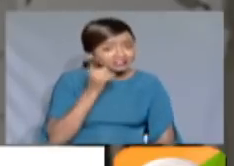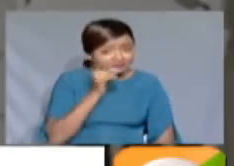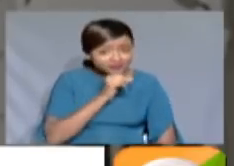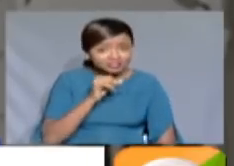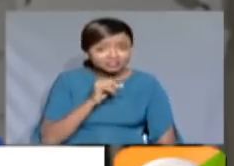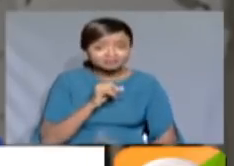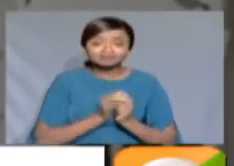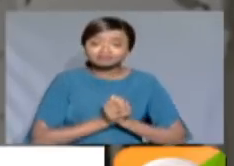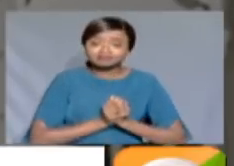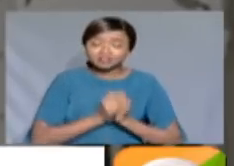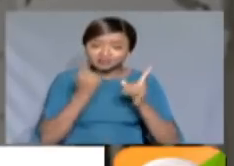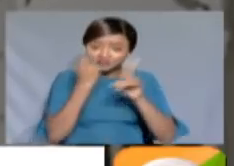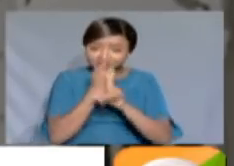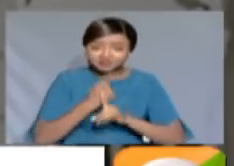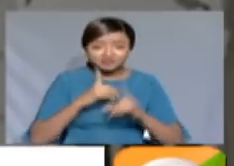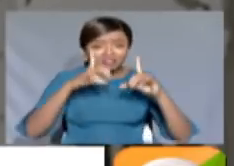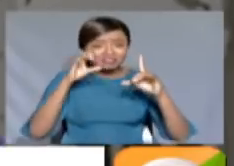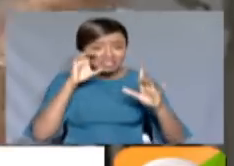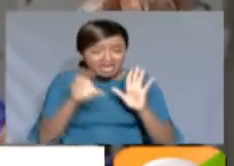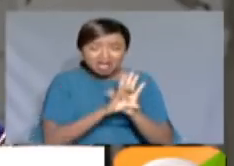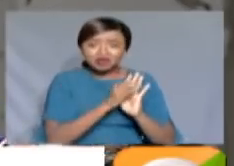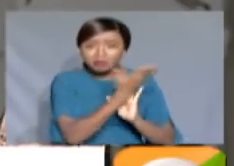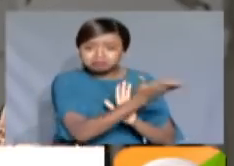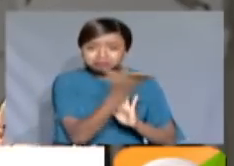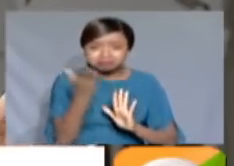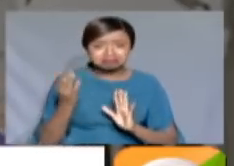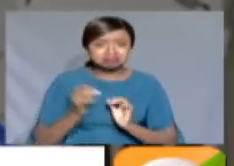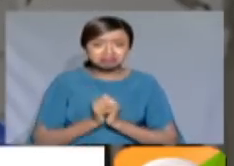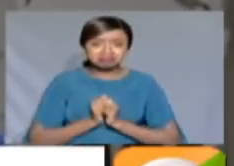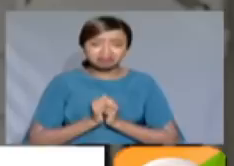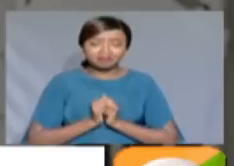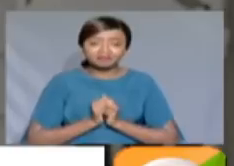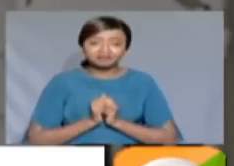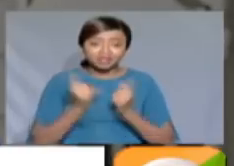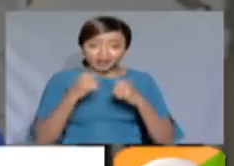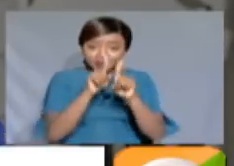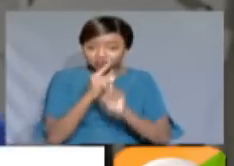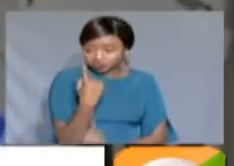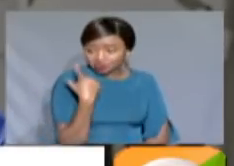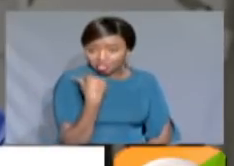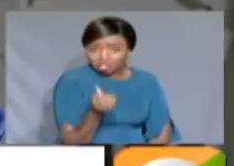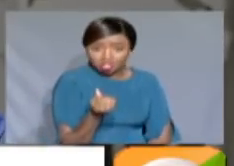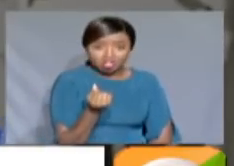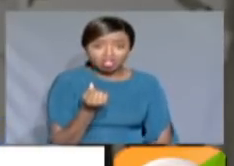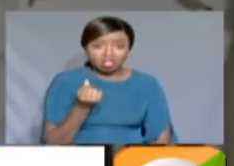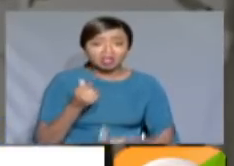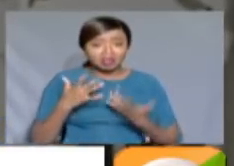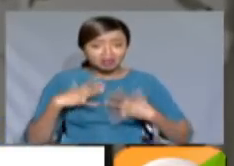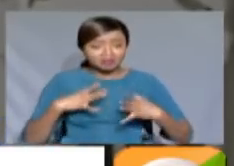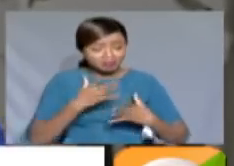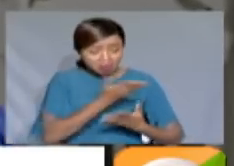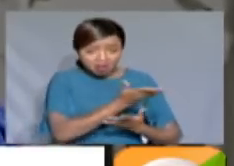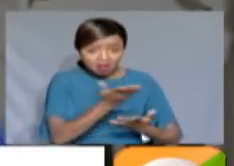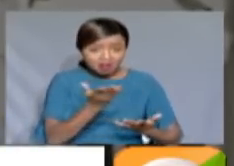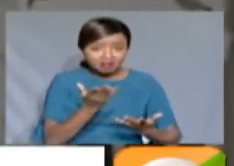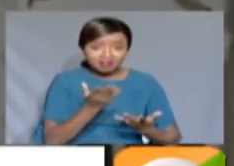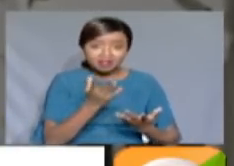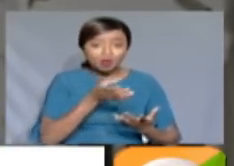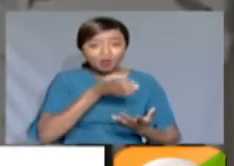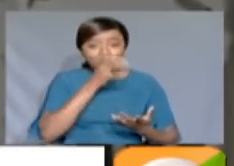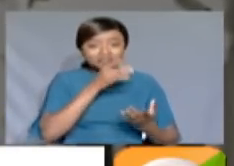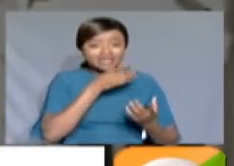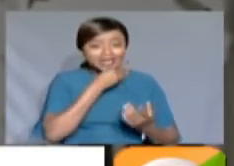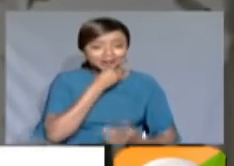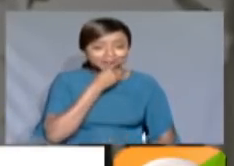have been devastating and very sad. And again, what Gichuru said, a few months down the line, all that water itakwisha kauka and it'll be right back